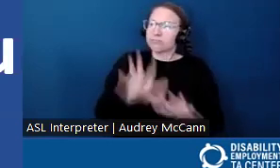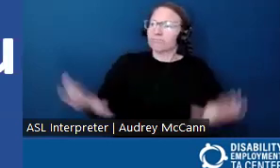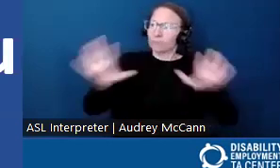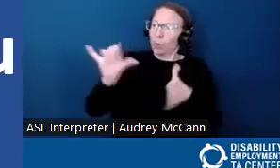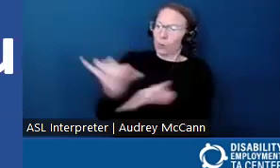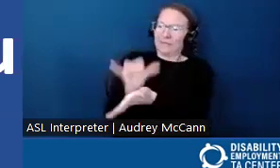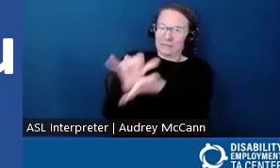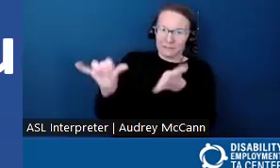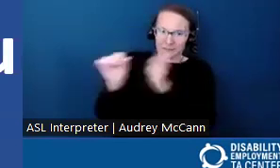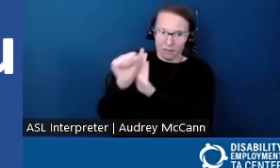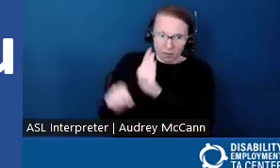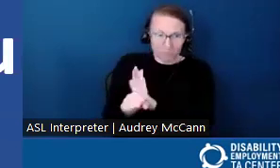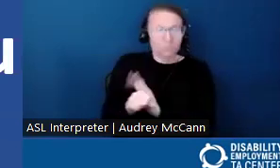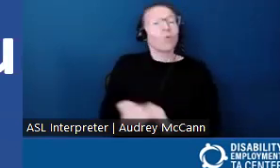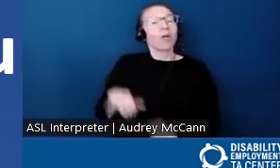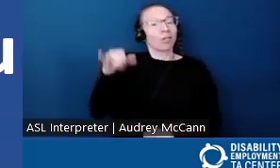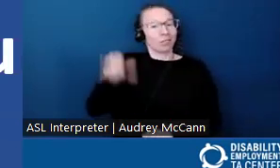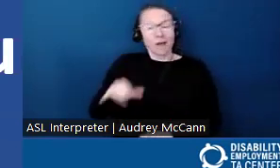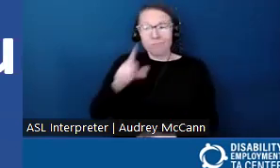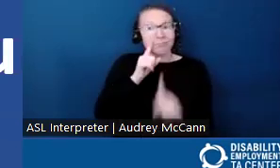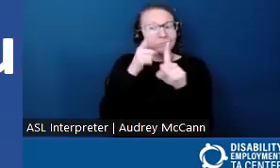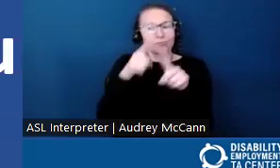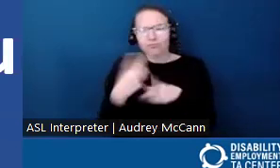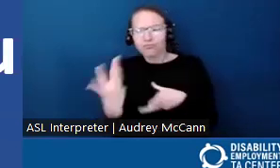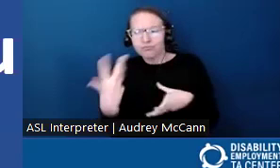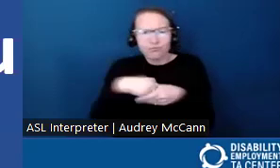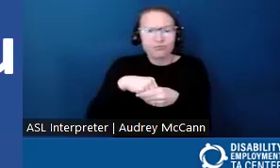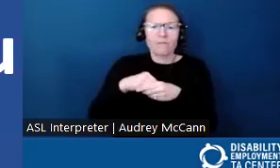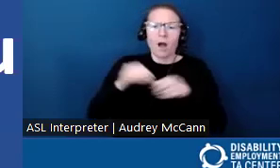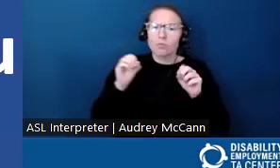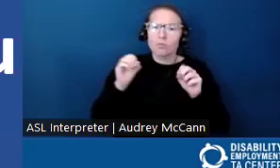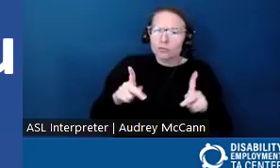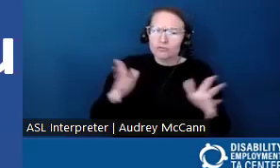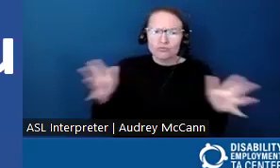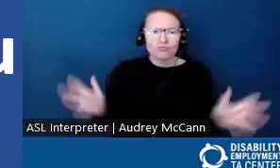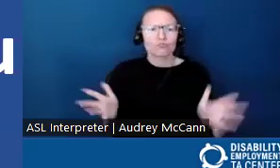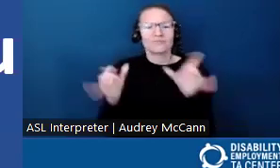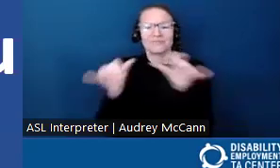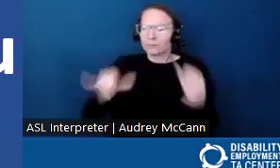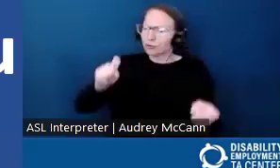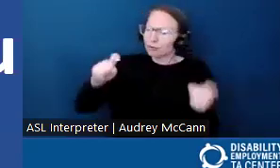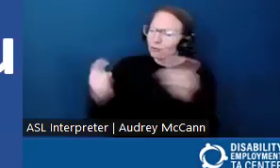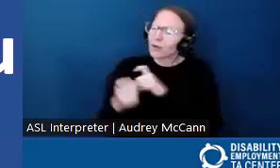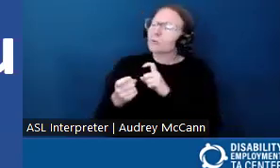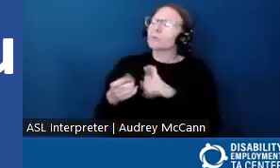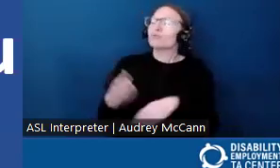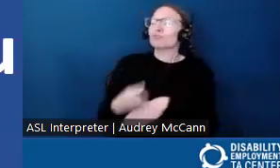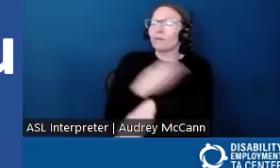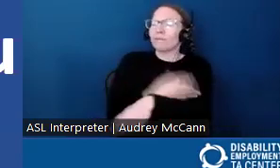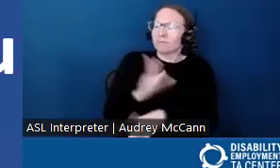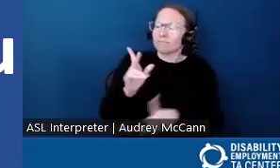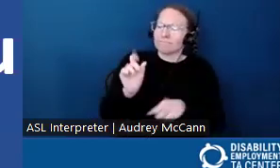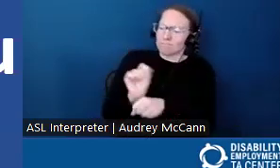the initiative aims to create inclusive opportunities and drive systems change to improve employment outcomes for people with disabilities in New